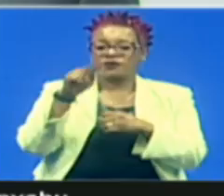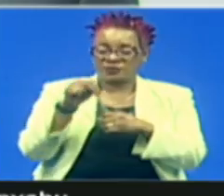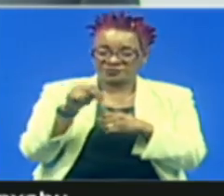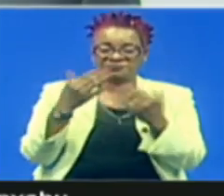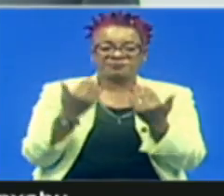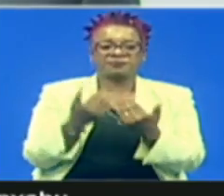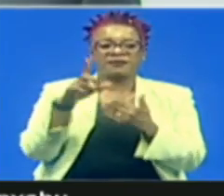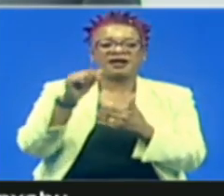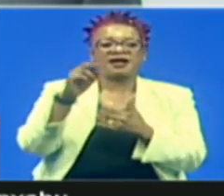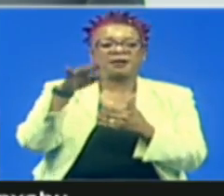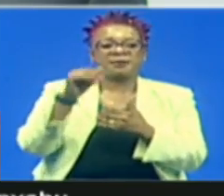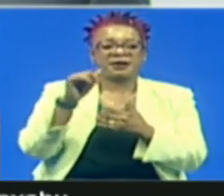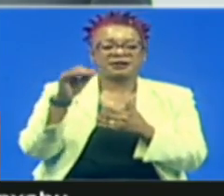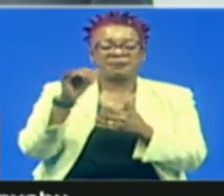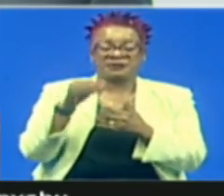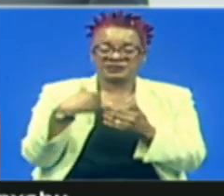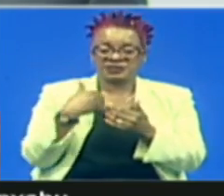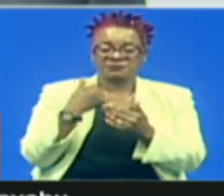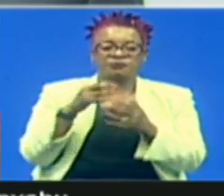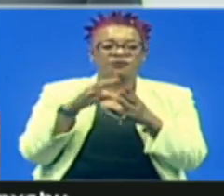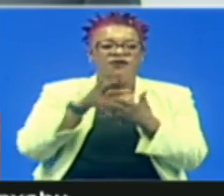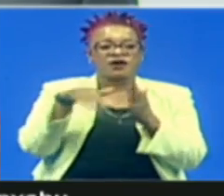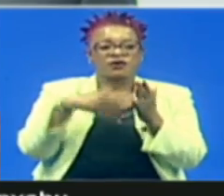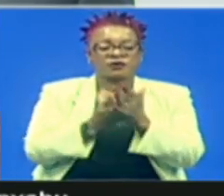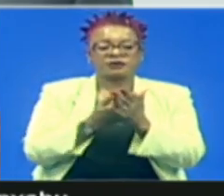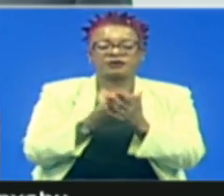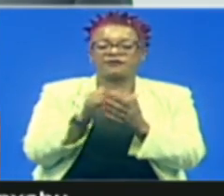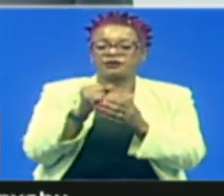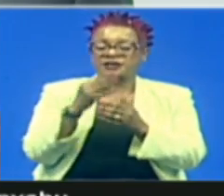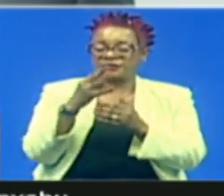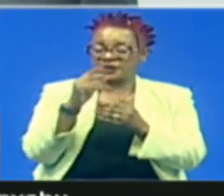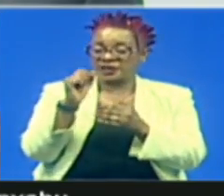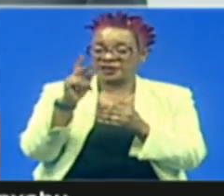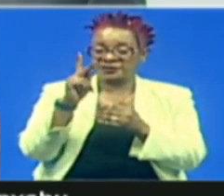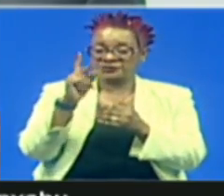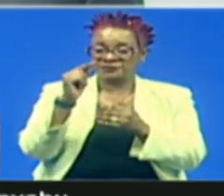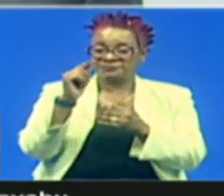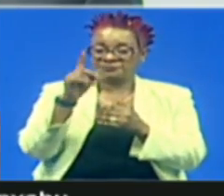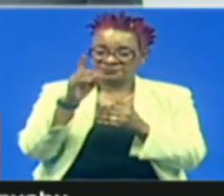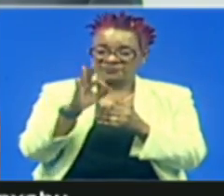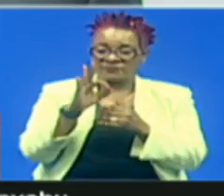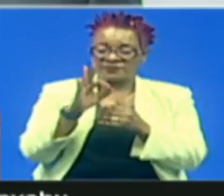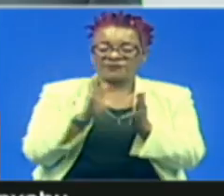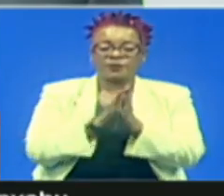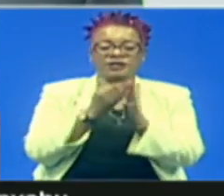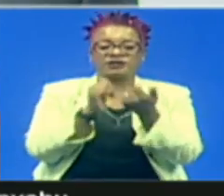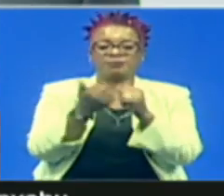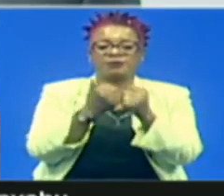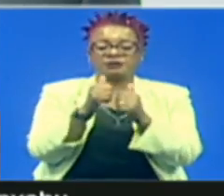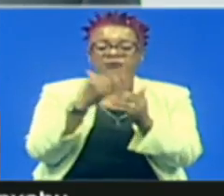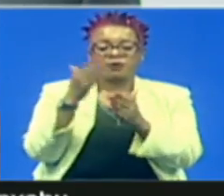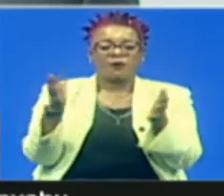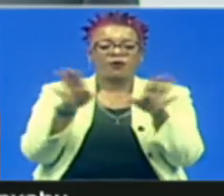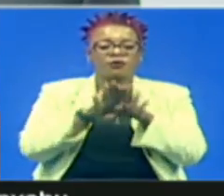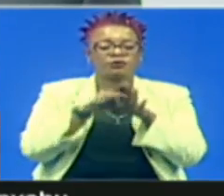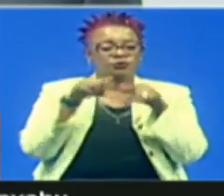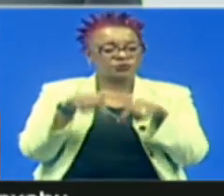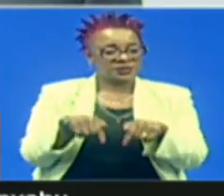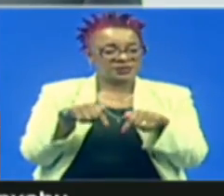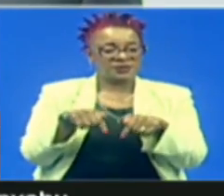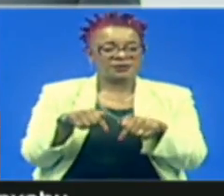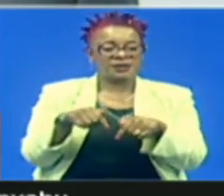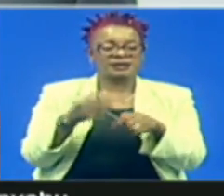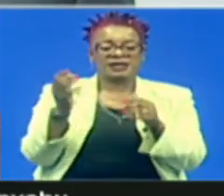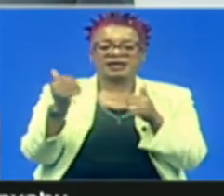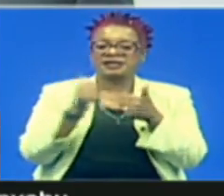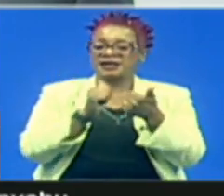Laikipia Airbiz are the overall winners of the 40th edition of the Kenya Defence Forces Championship that came to a close at the Kasarani Stadium earlier